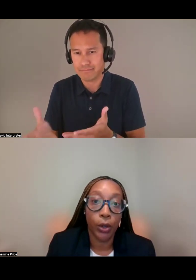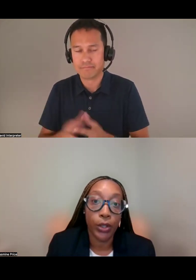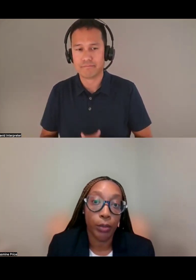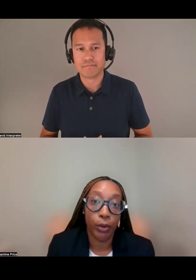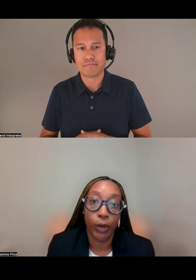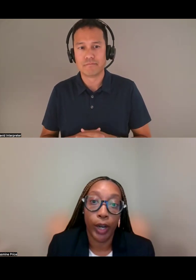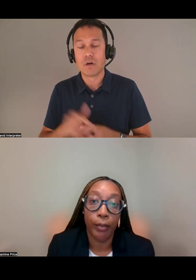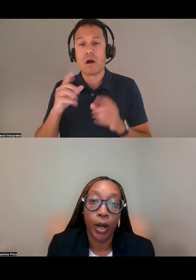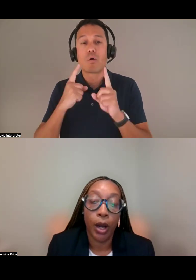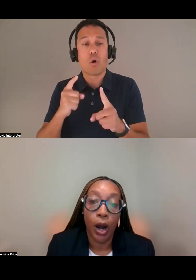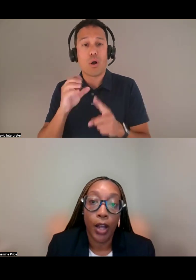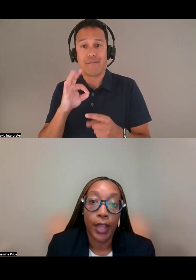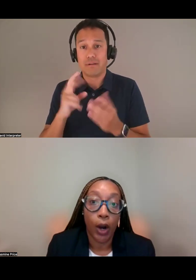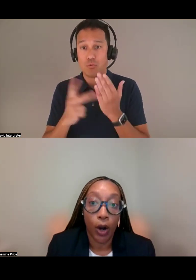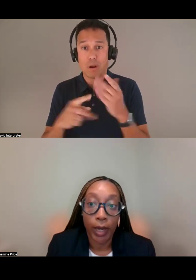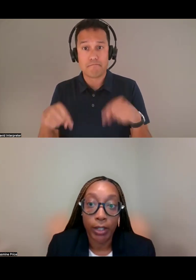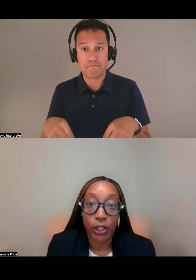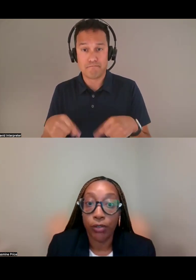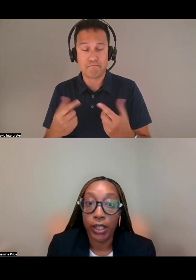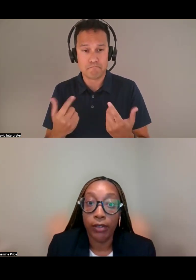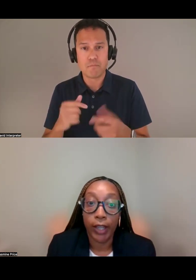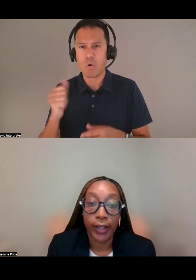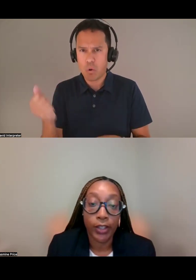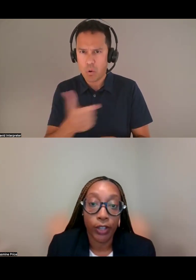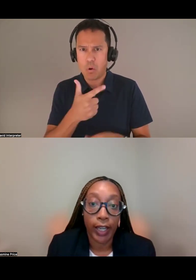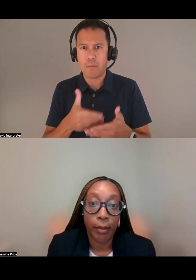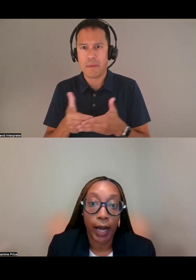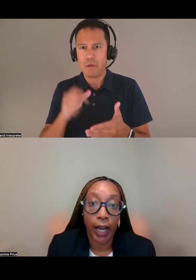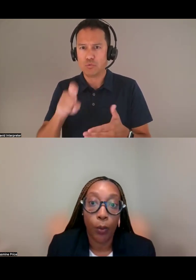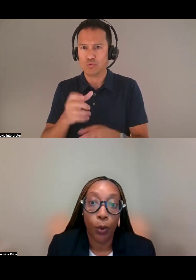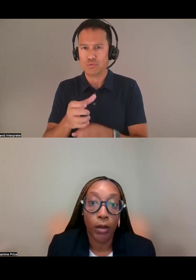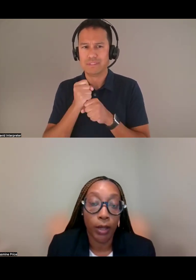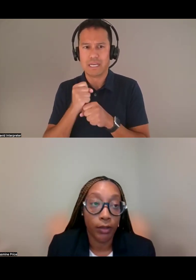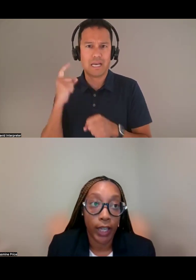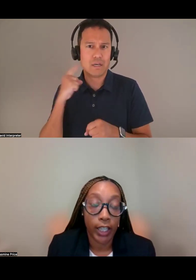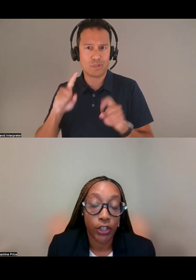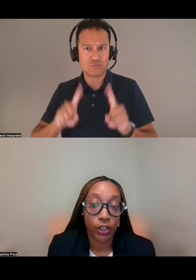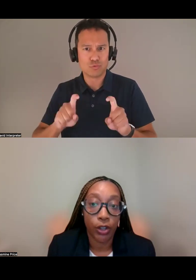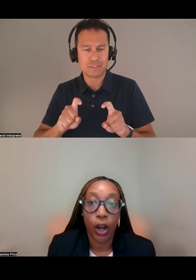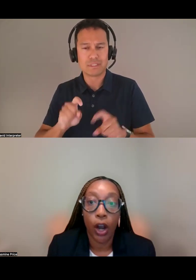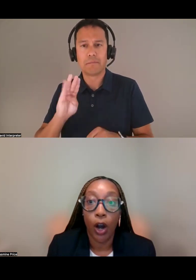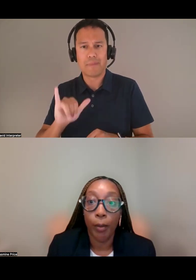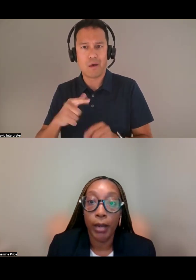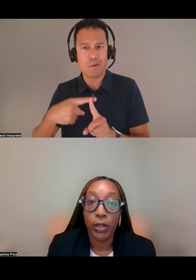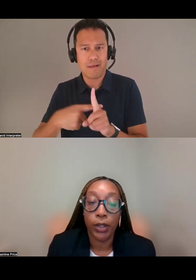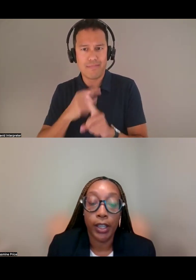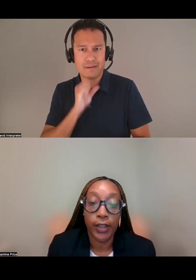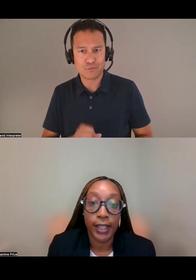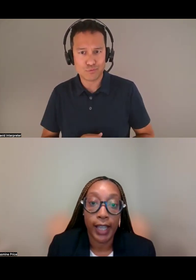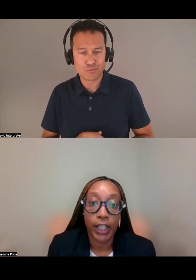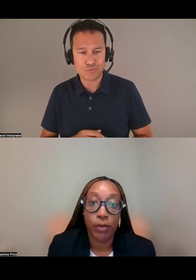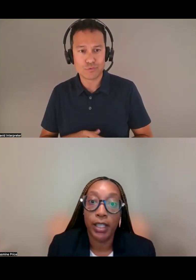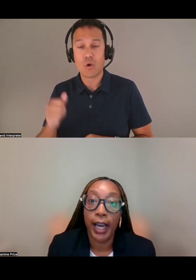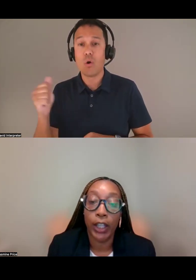The goals of the program are that all babies should receive a hearing screening by 1 month of age. All babies with a